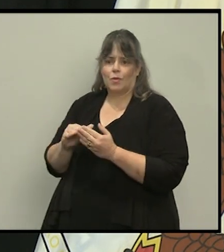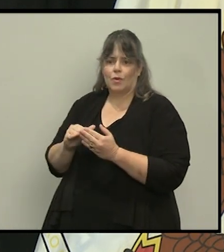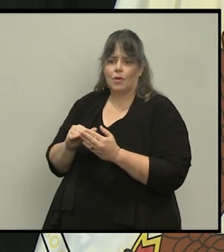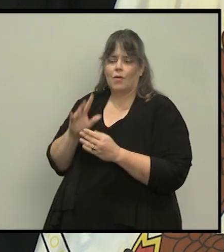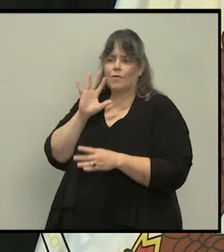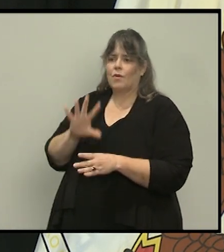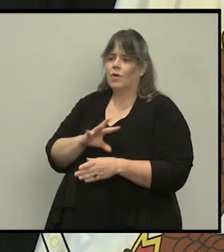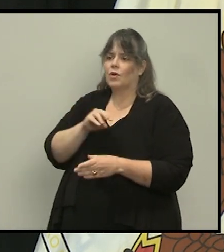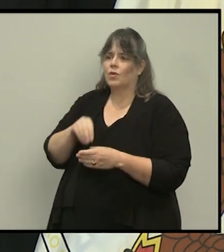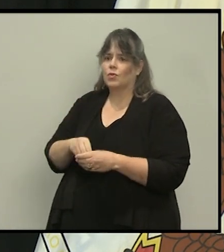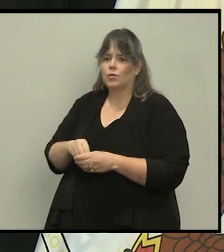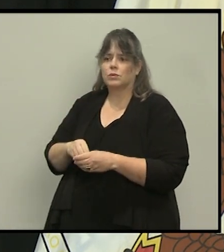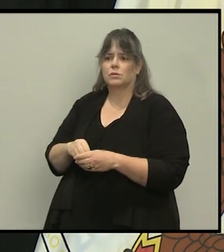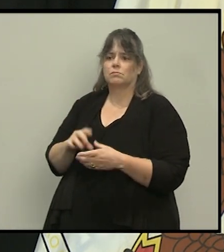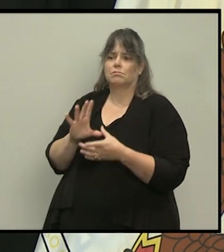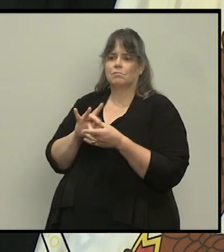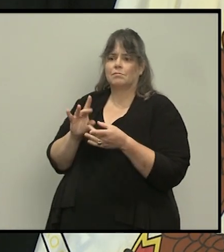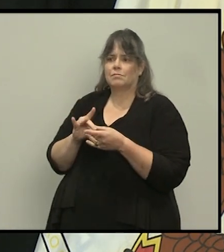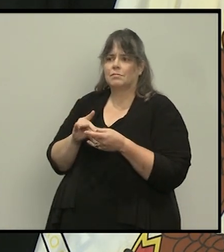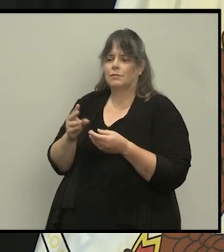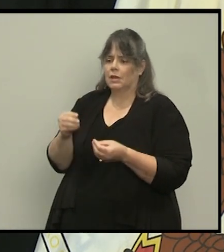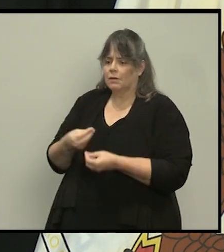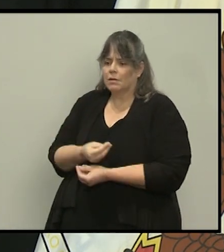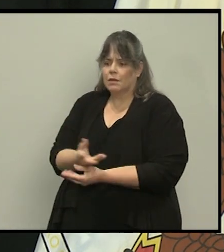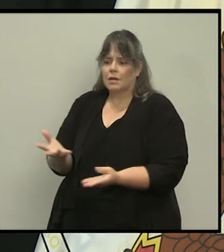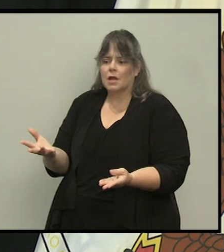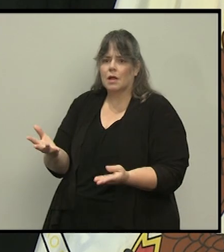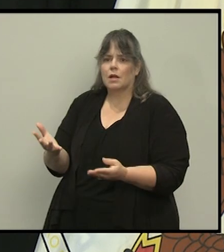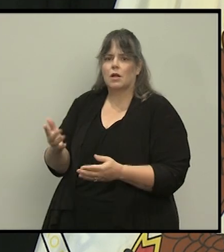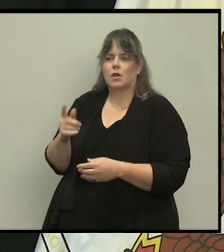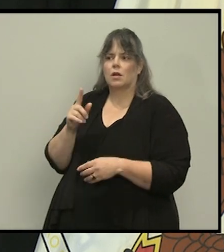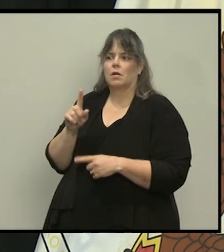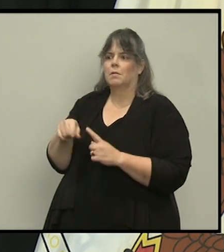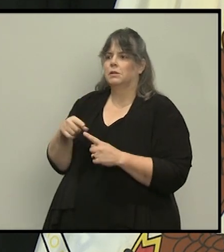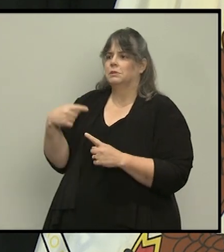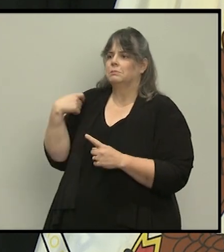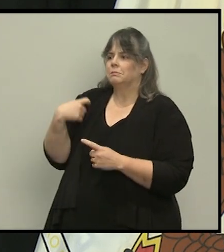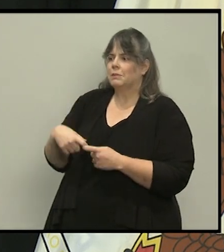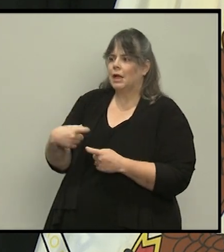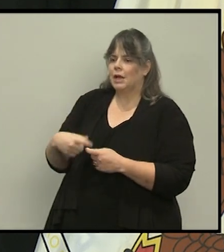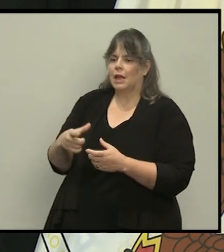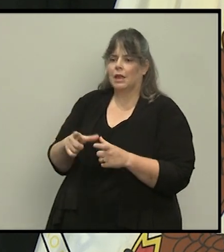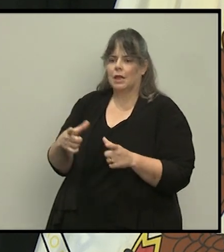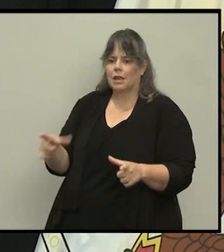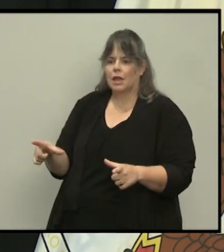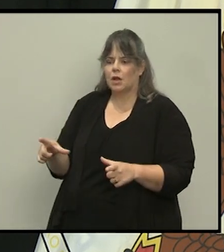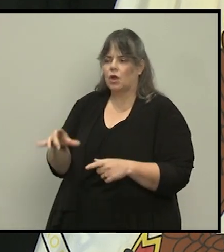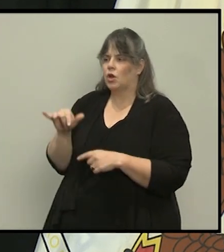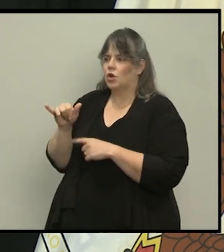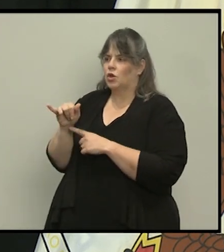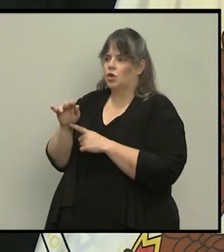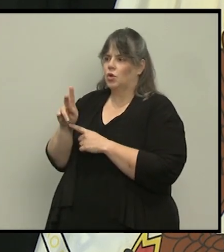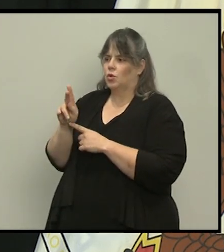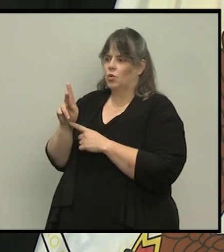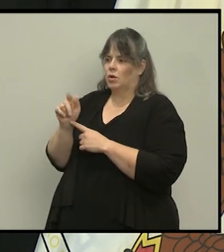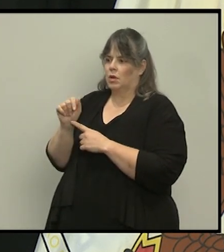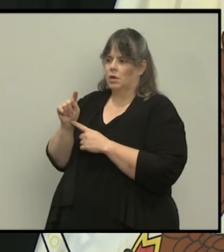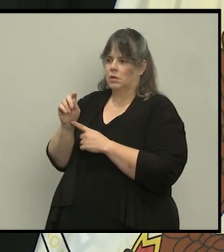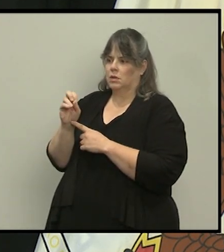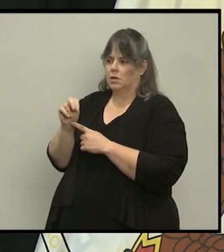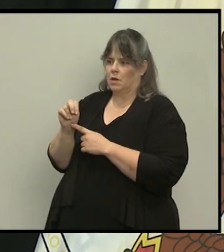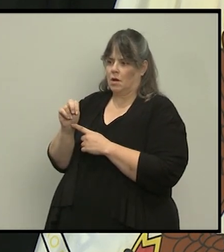messaging and materials to create a wide range of Spanish language and Yucatan Mayan community outreach